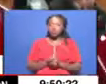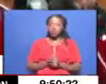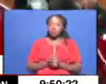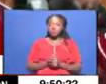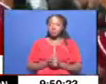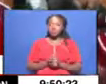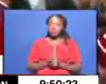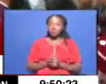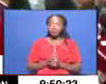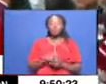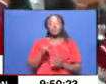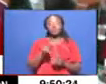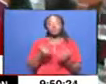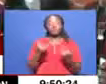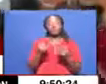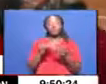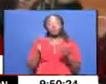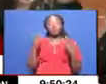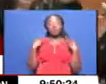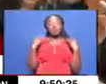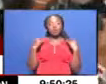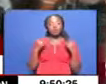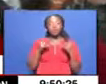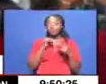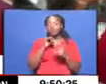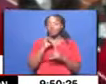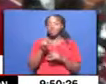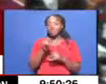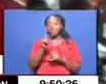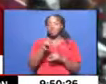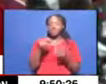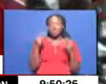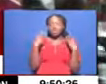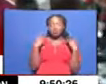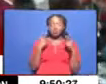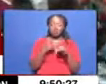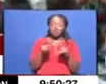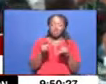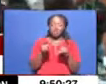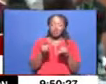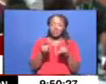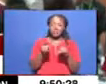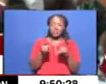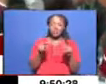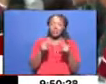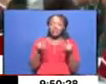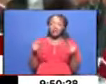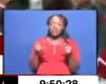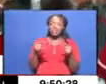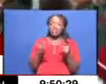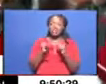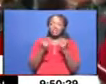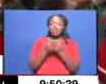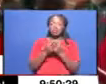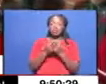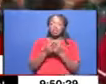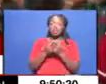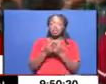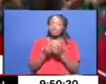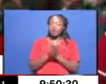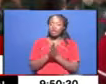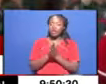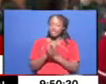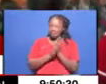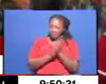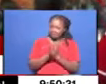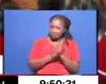play more games, more pressure games, not just any games, but we need to play against teams that will give us pressure, will give us a run